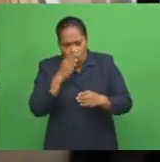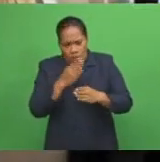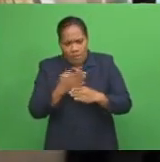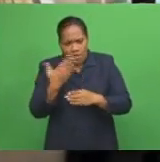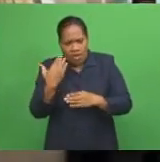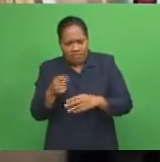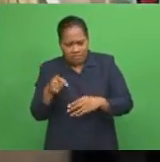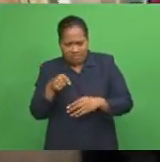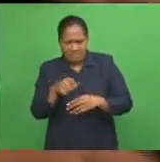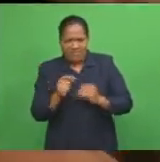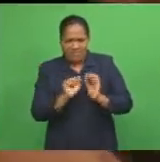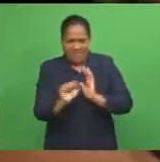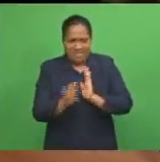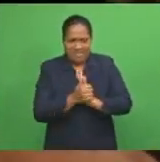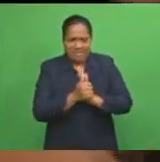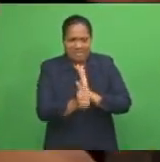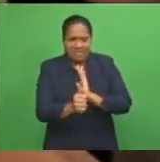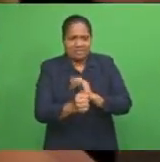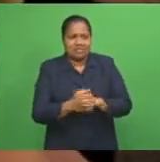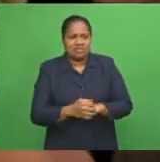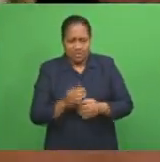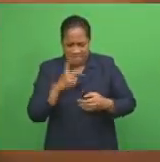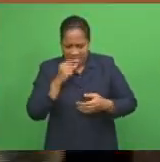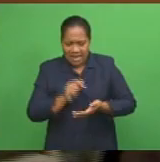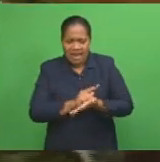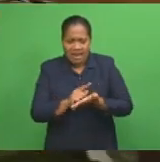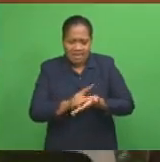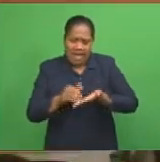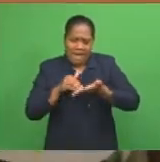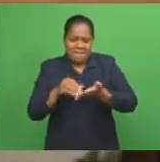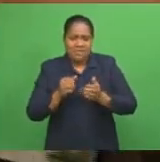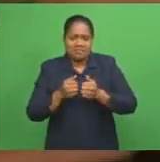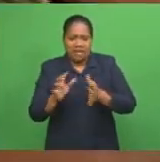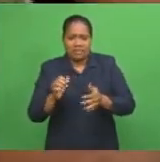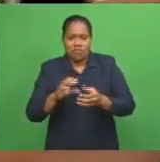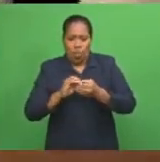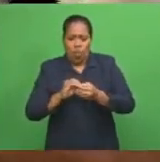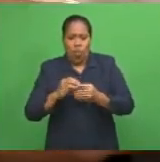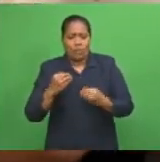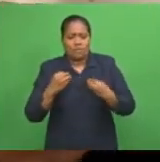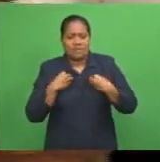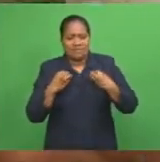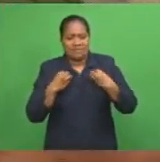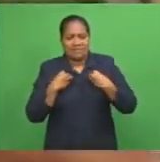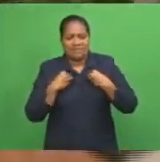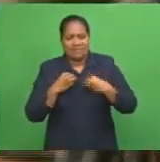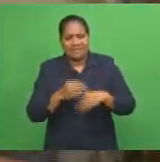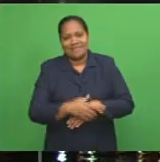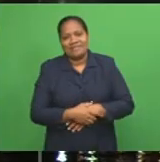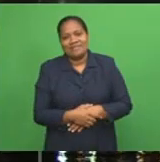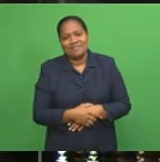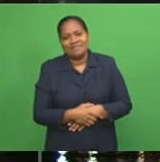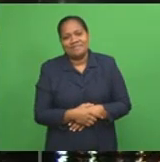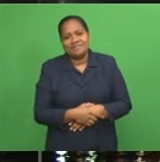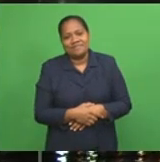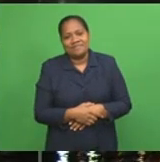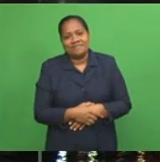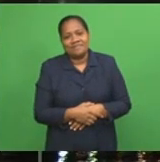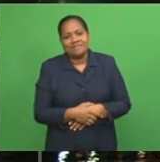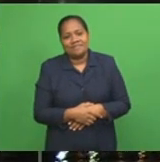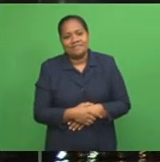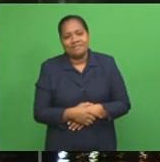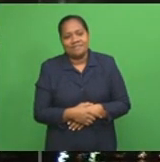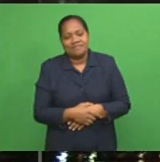brewing skills that will later help them start their business. Venina Rakautonga, FBC News.